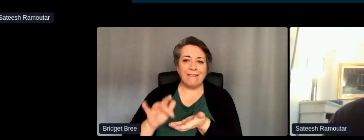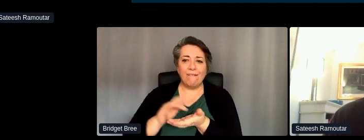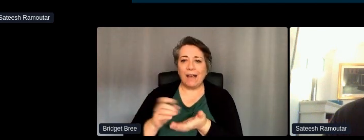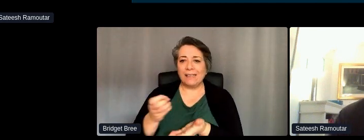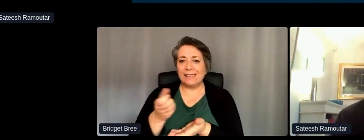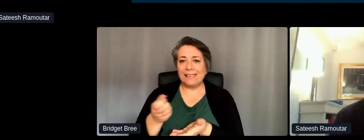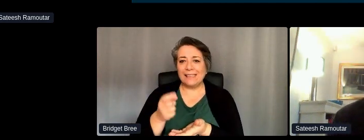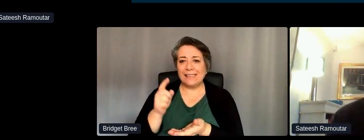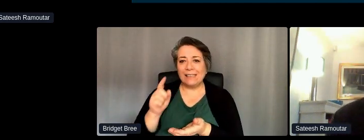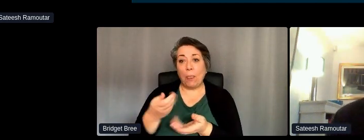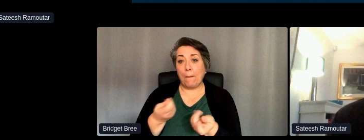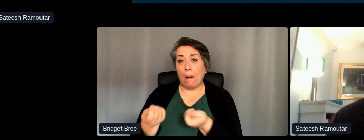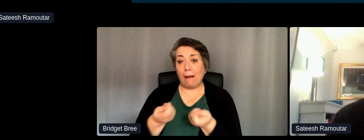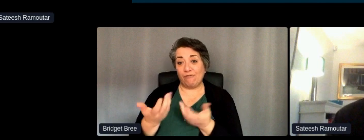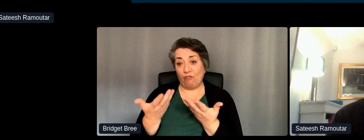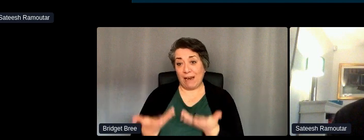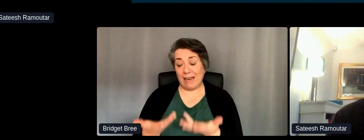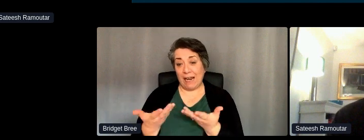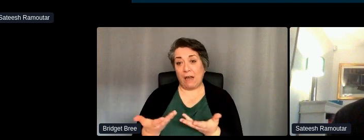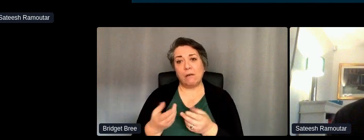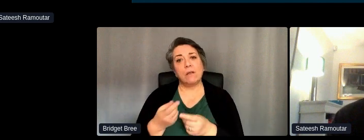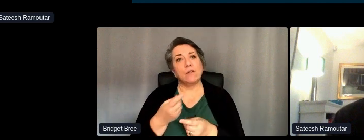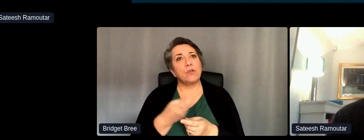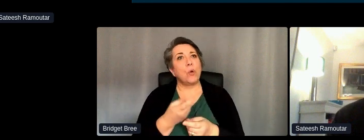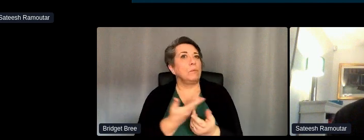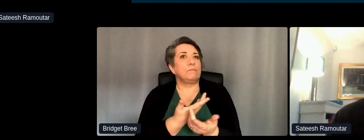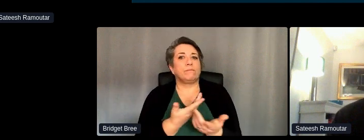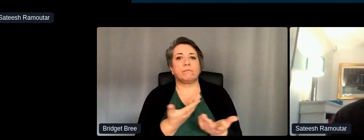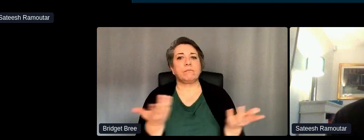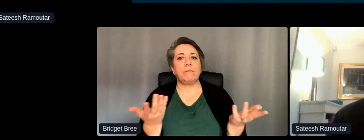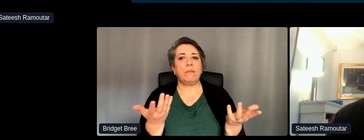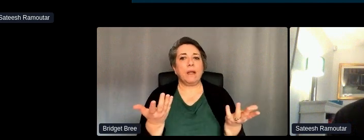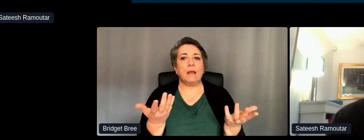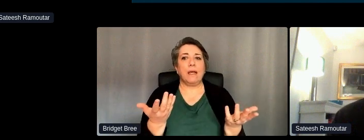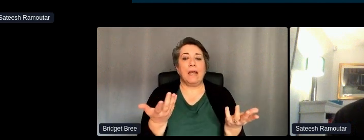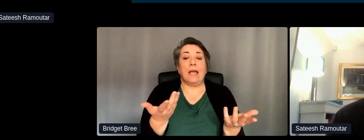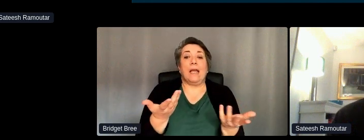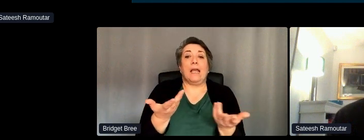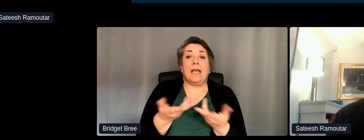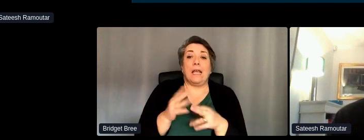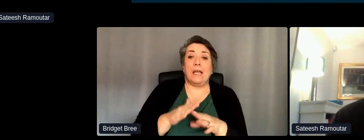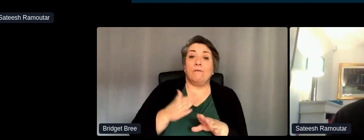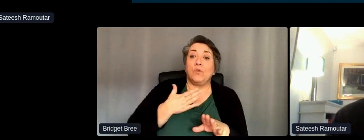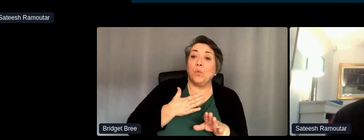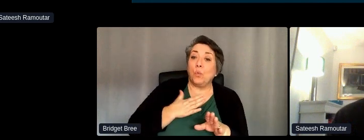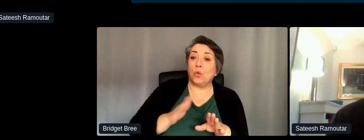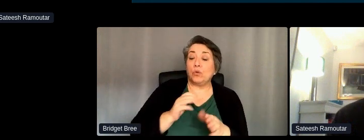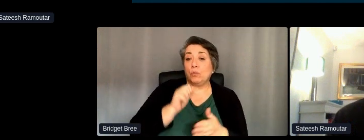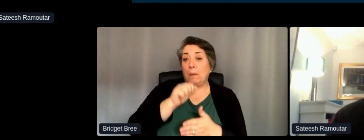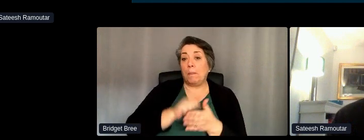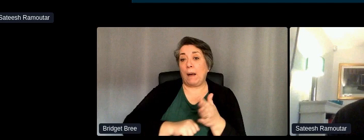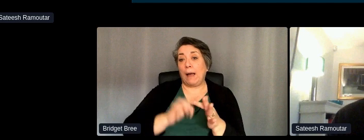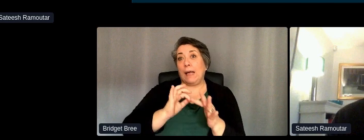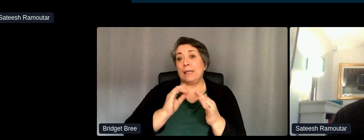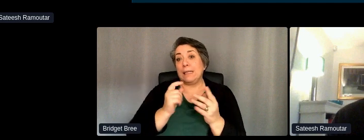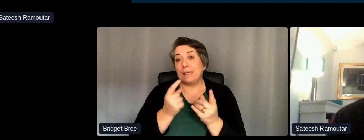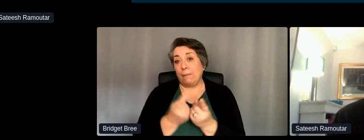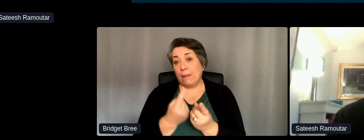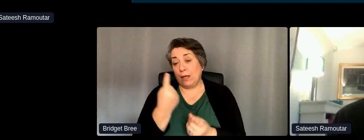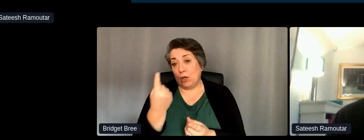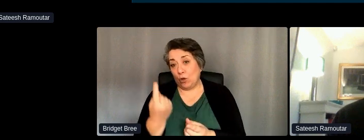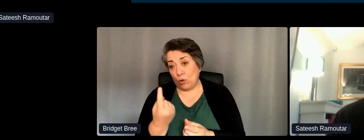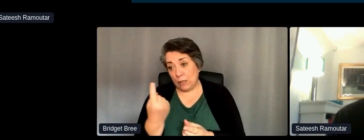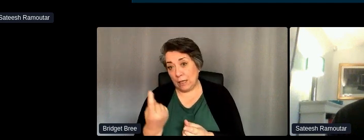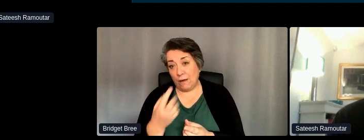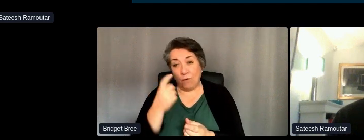anybody who is potentially either in the market to buy a consumer device themselves or has